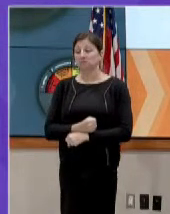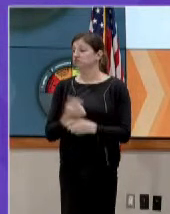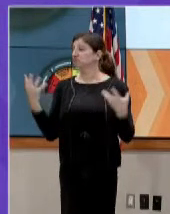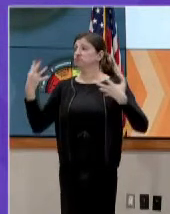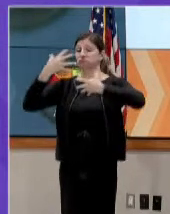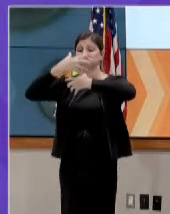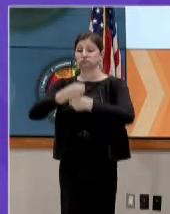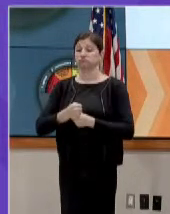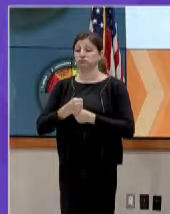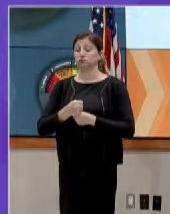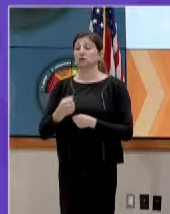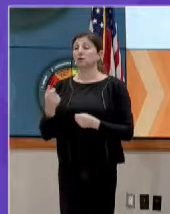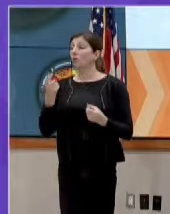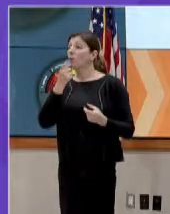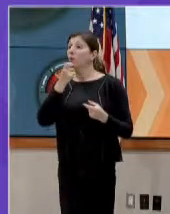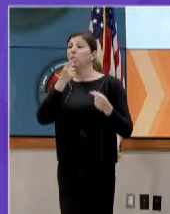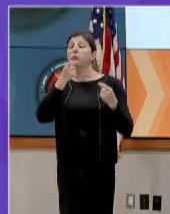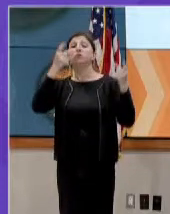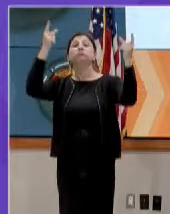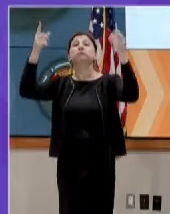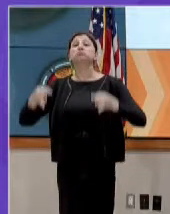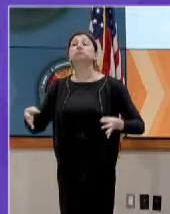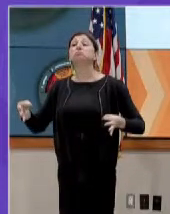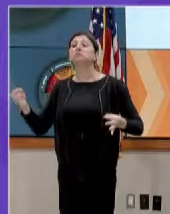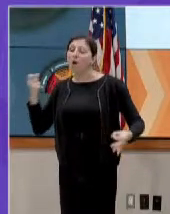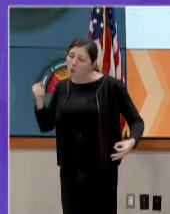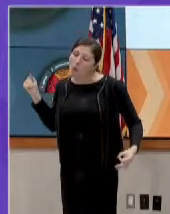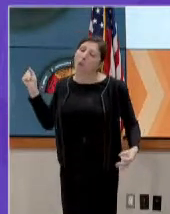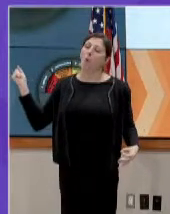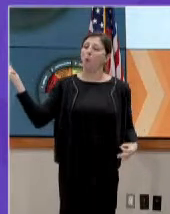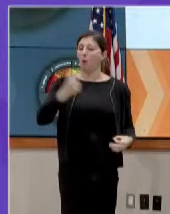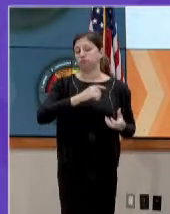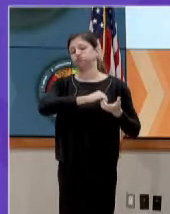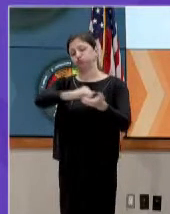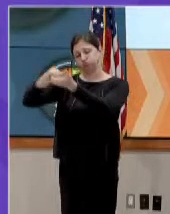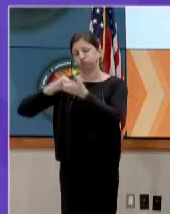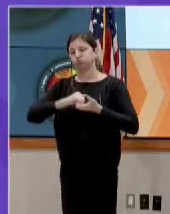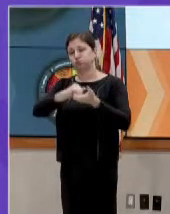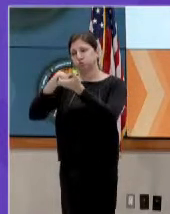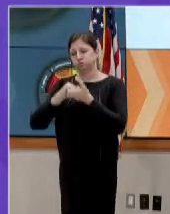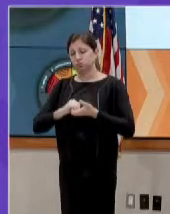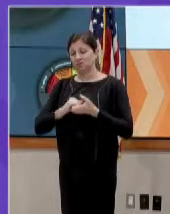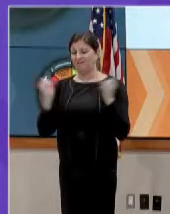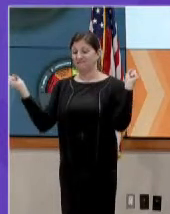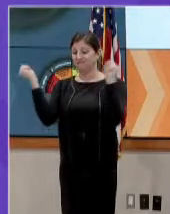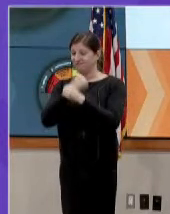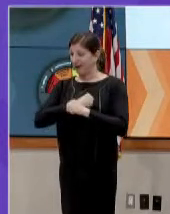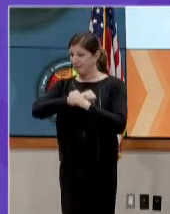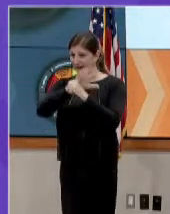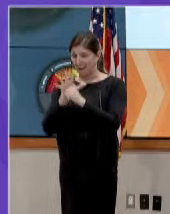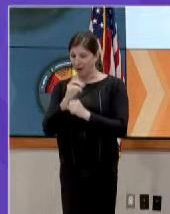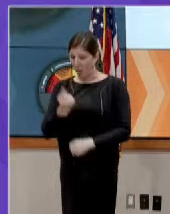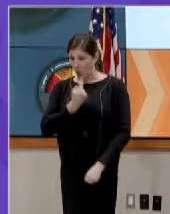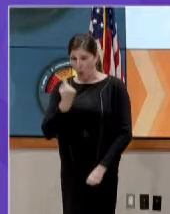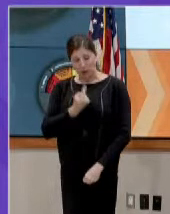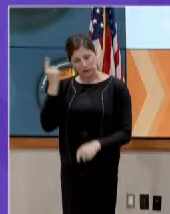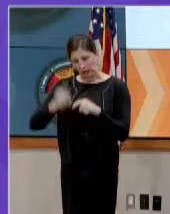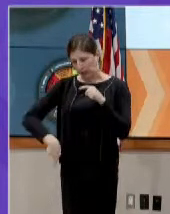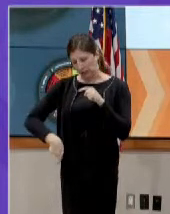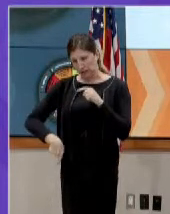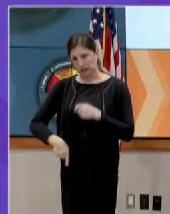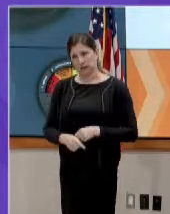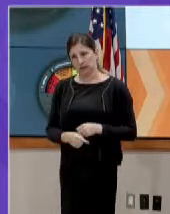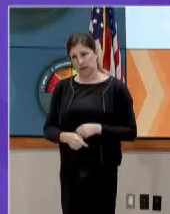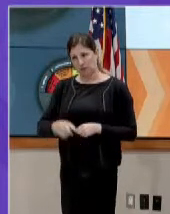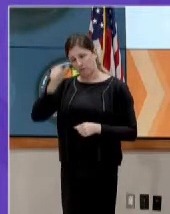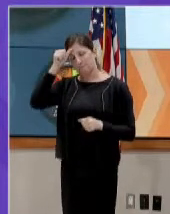by saying that it is up to all of us. All of us are in this together. We cannot fight this pandemic alone, but you have